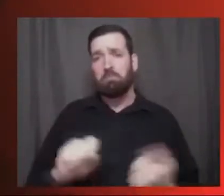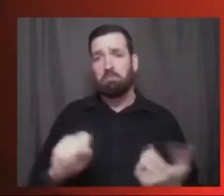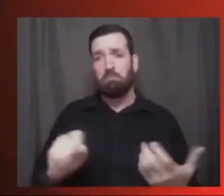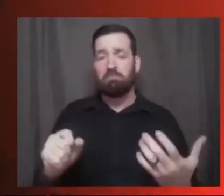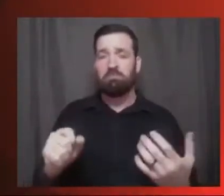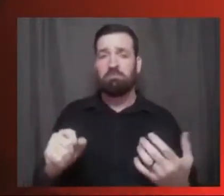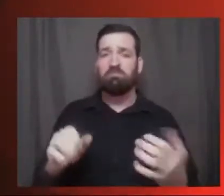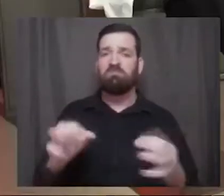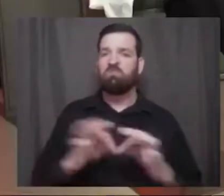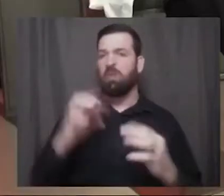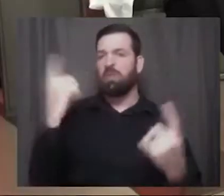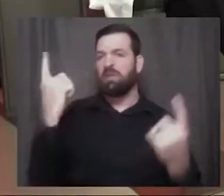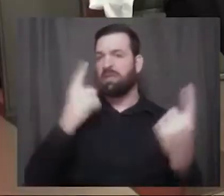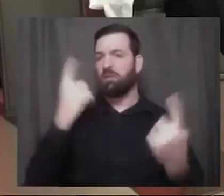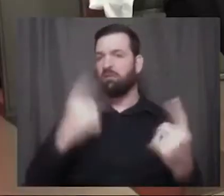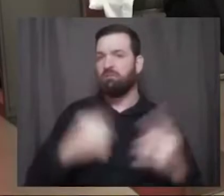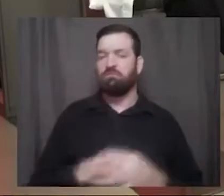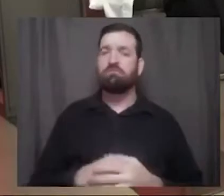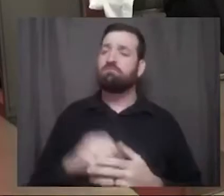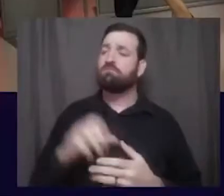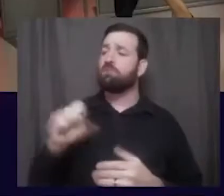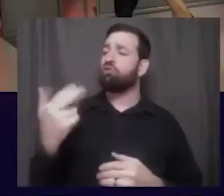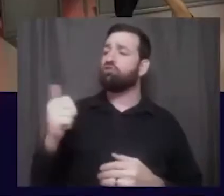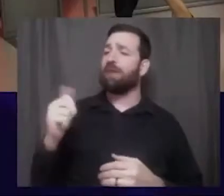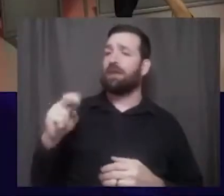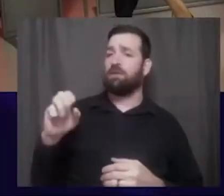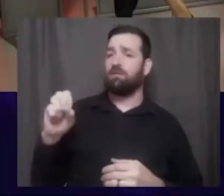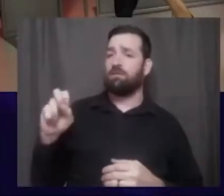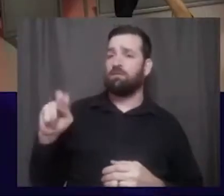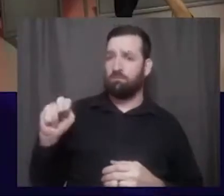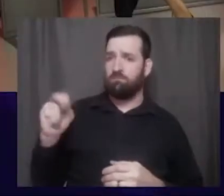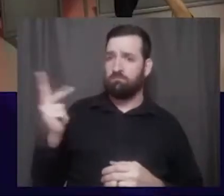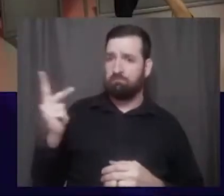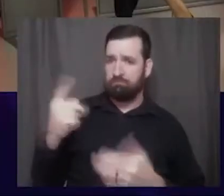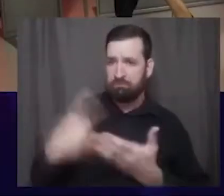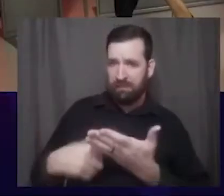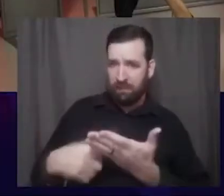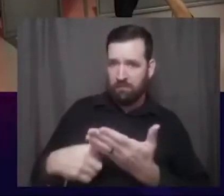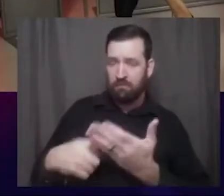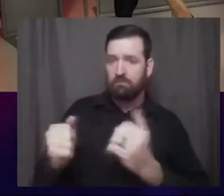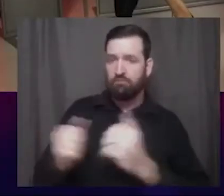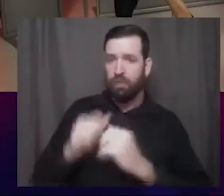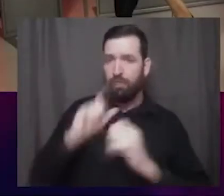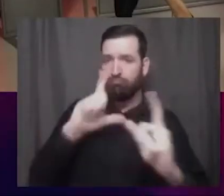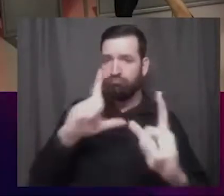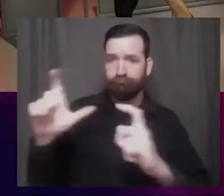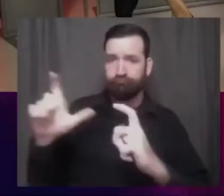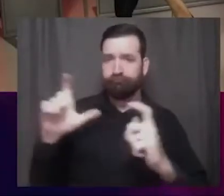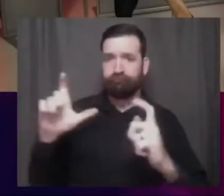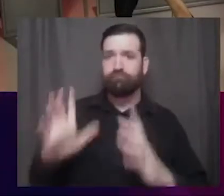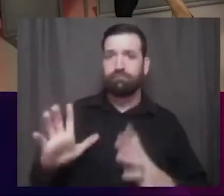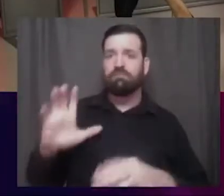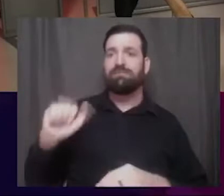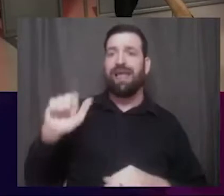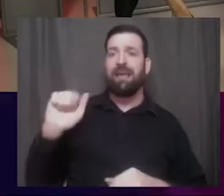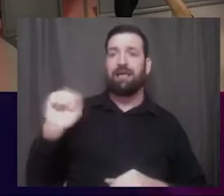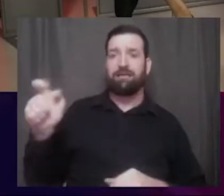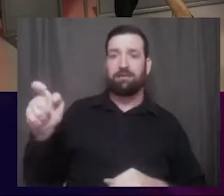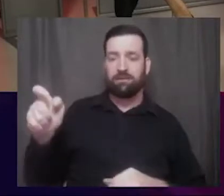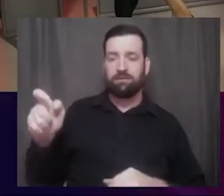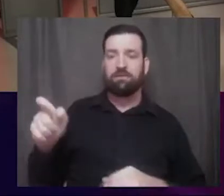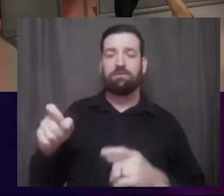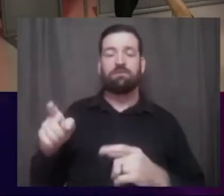therapy for. Shannon, when you and I were talking when we were at your house with our photojournalist, Alex, you had talked about hearing about different kinds